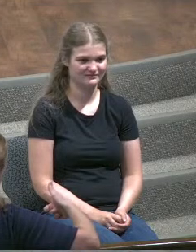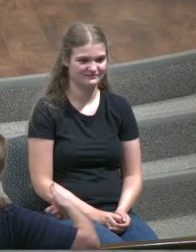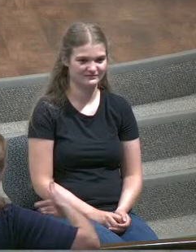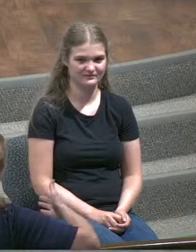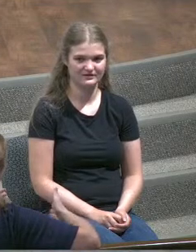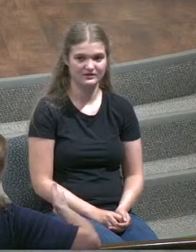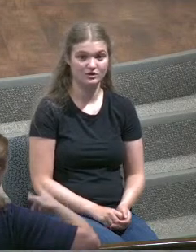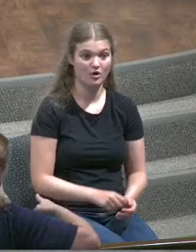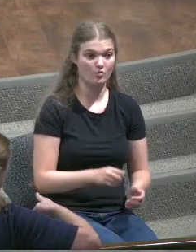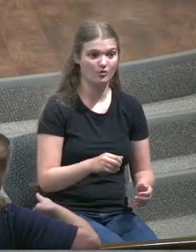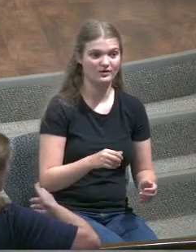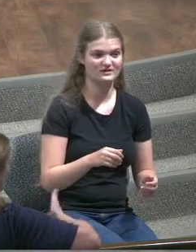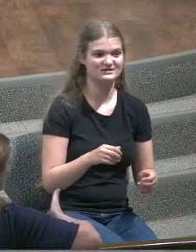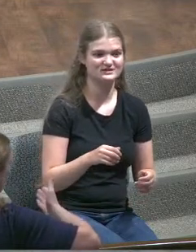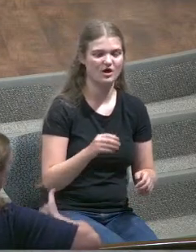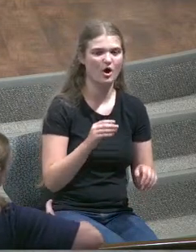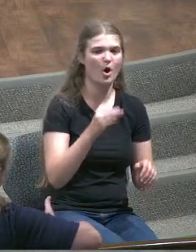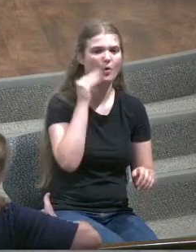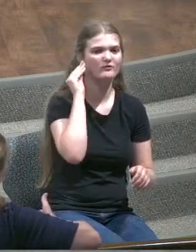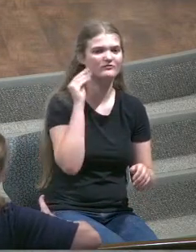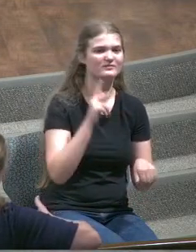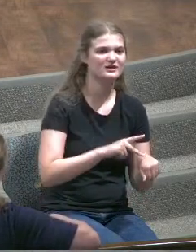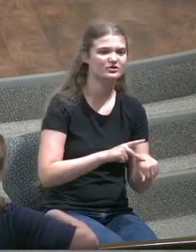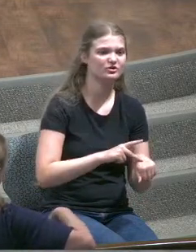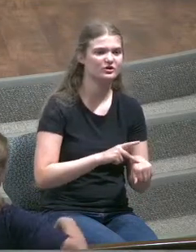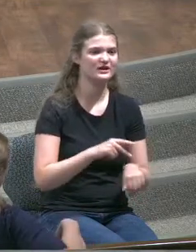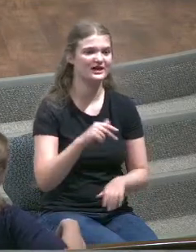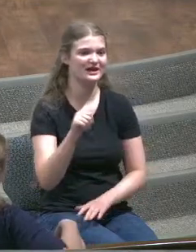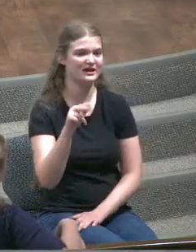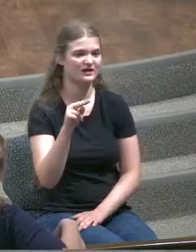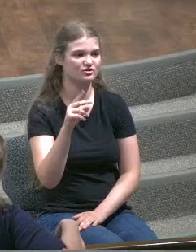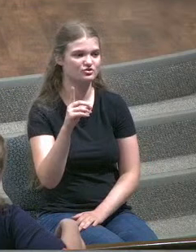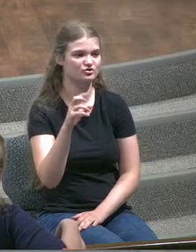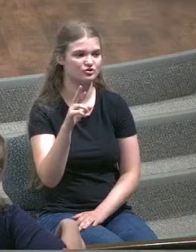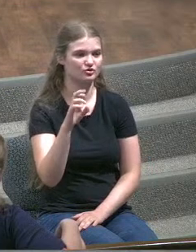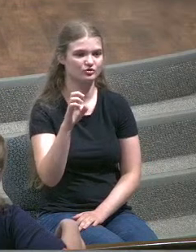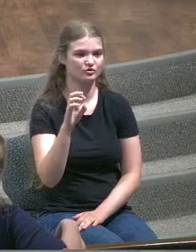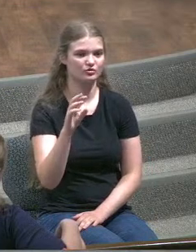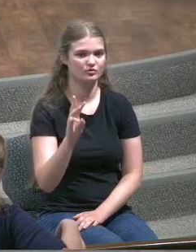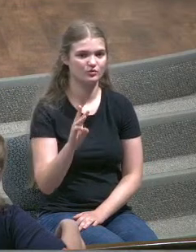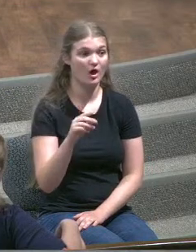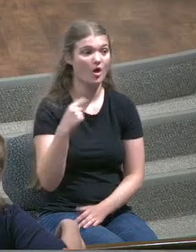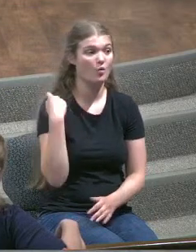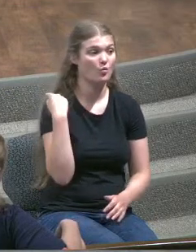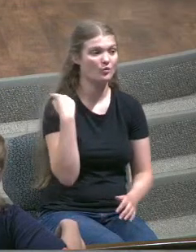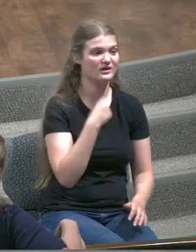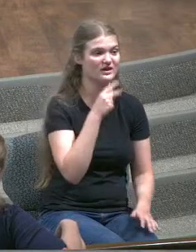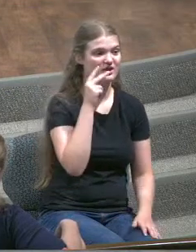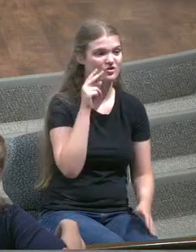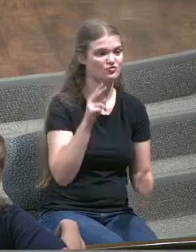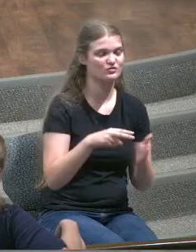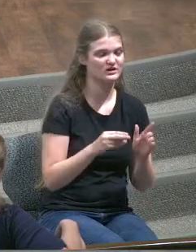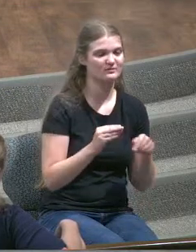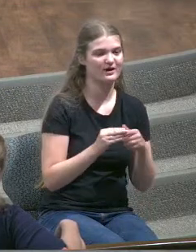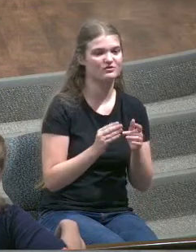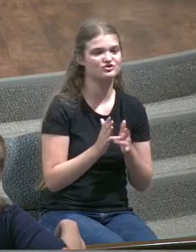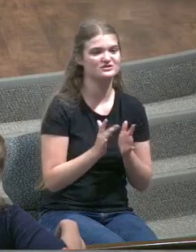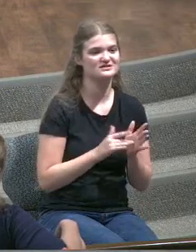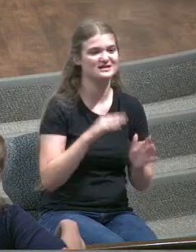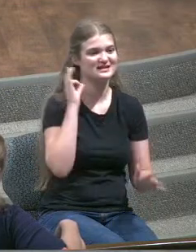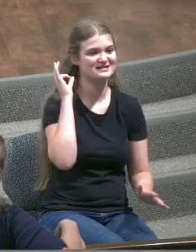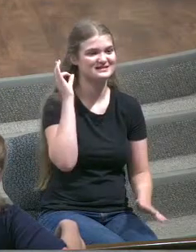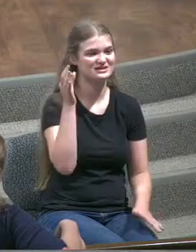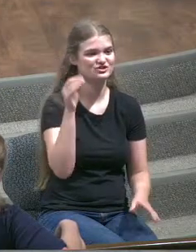Andrew. Again, back in chapter 1, we can read about him teaching in the synagogue, and then after teaching in